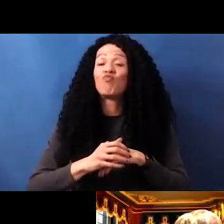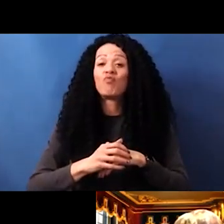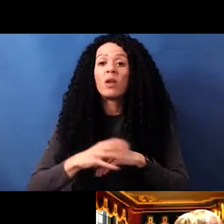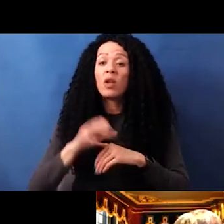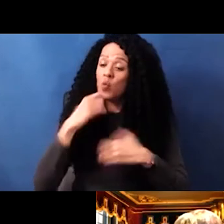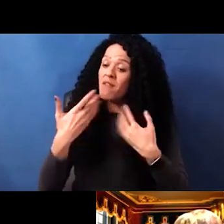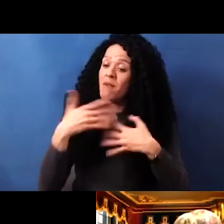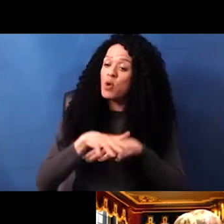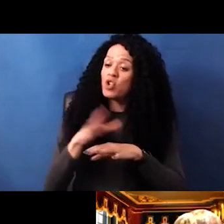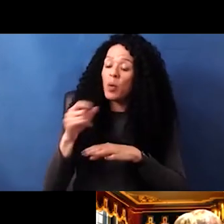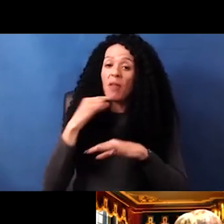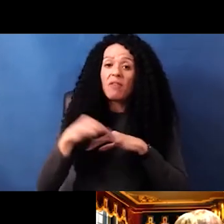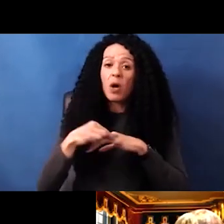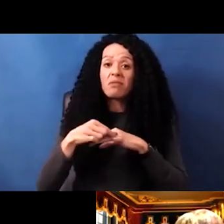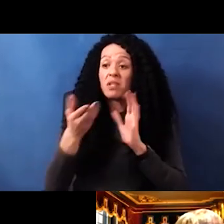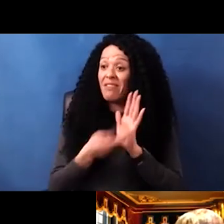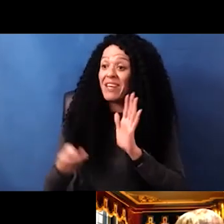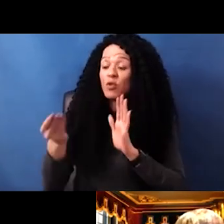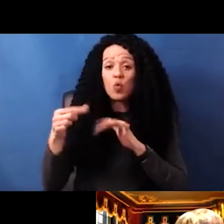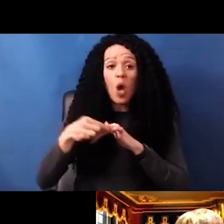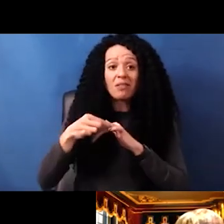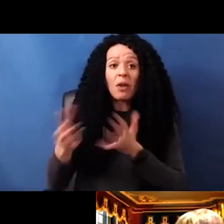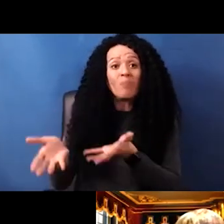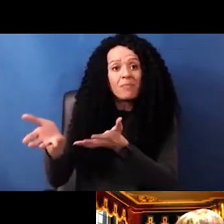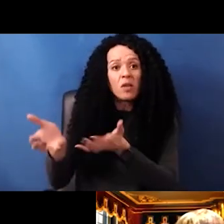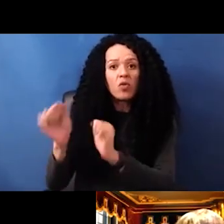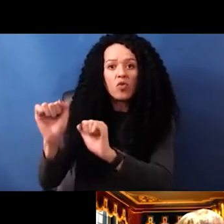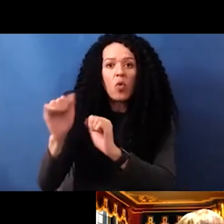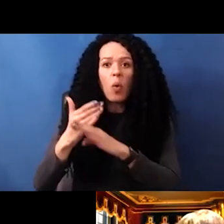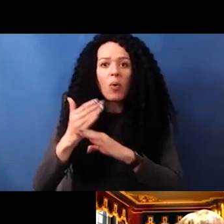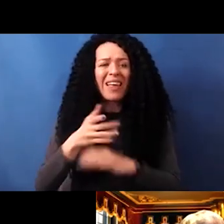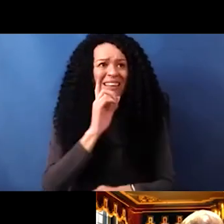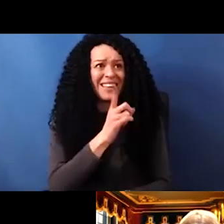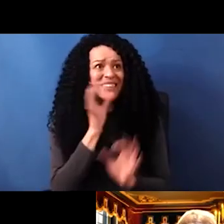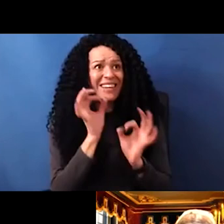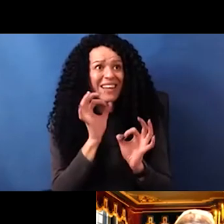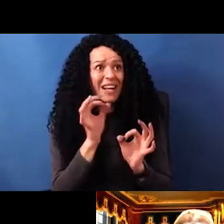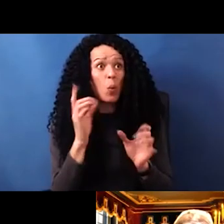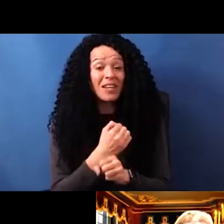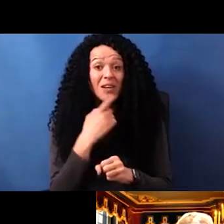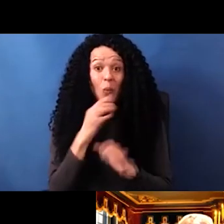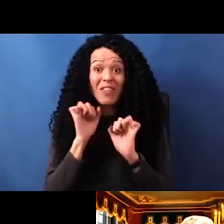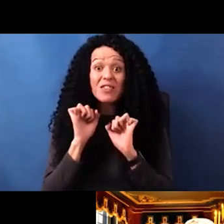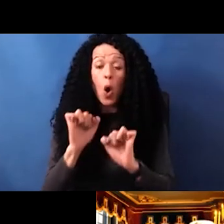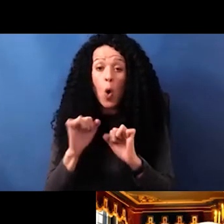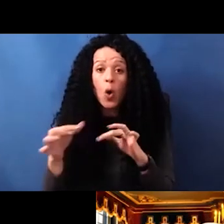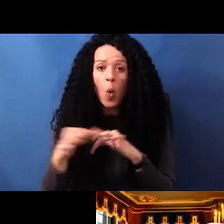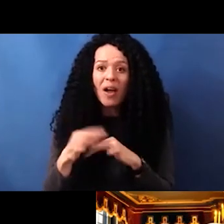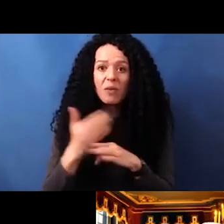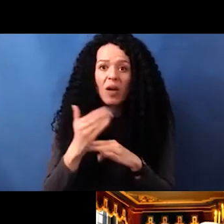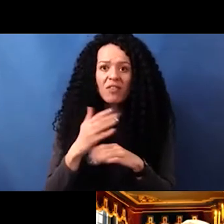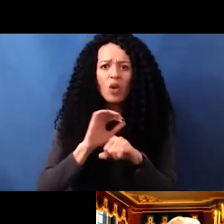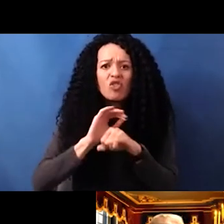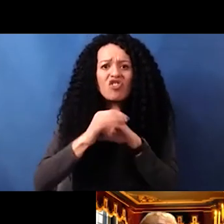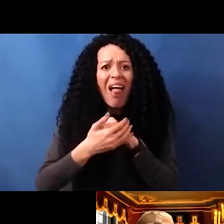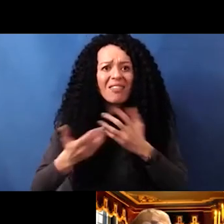her husband's and passed it off as his. Yet that is precisely what he did with his own wife's work on